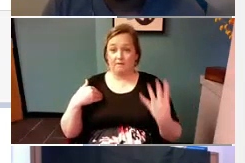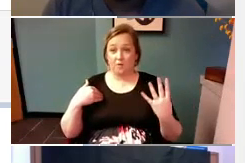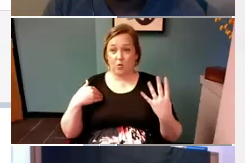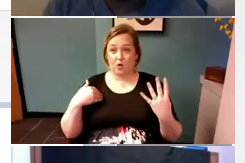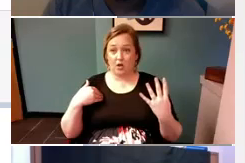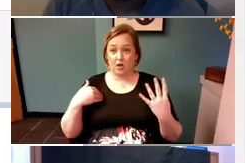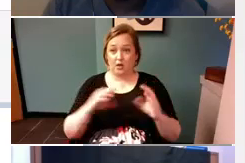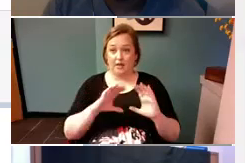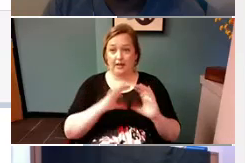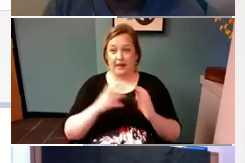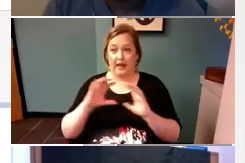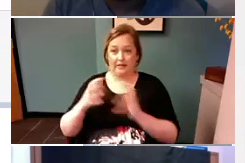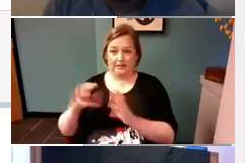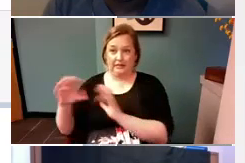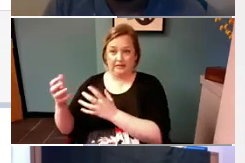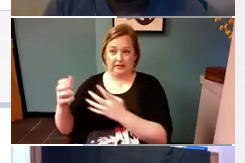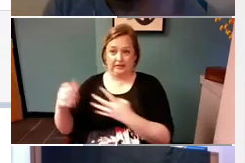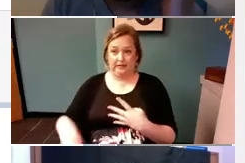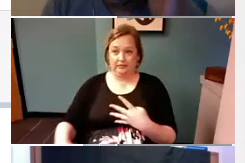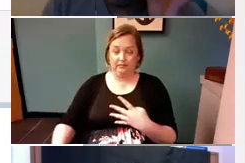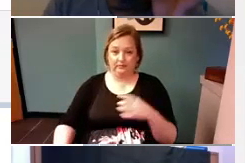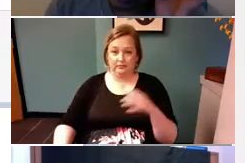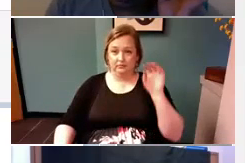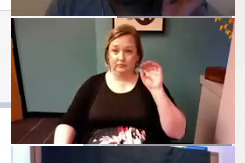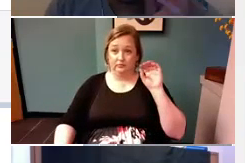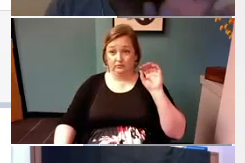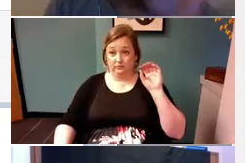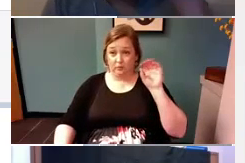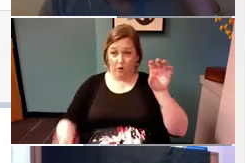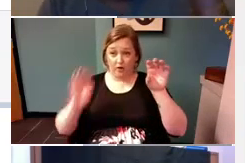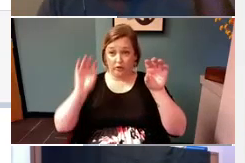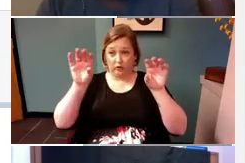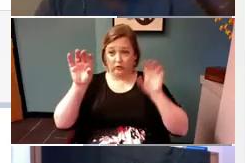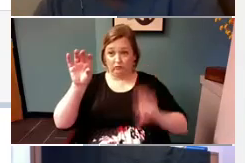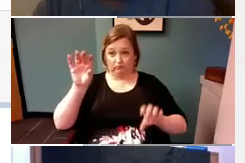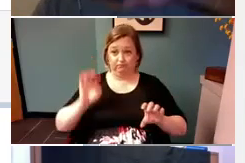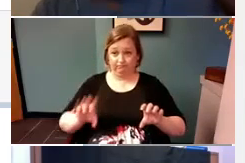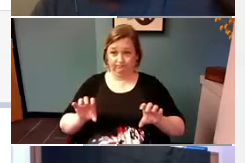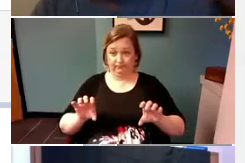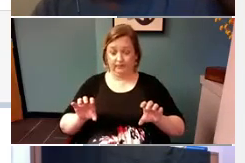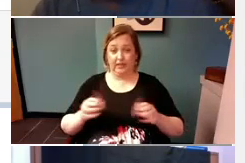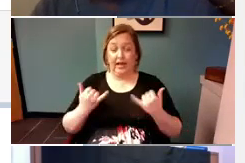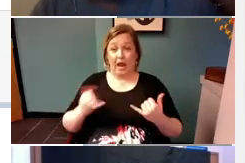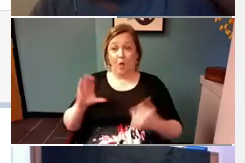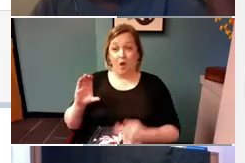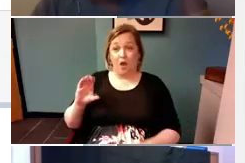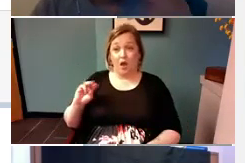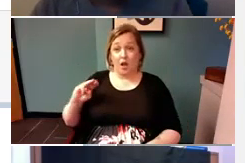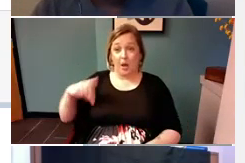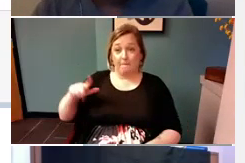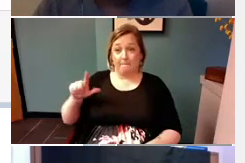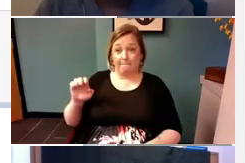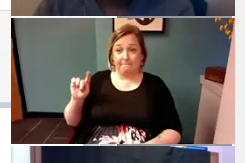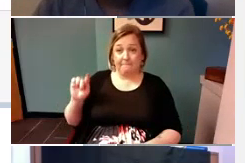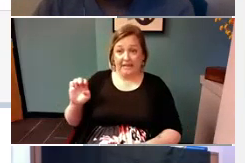1, 2, 3, and 4. Now, the complete graph, that means that every node is connected to every